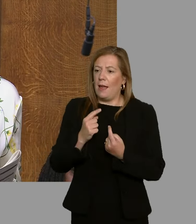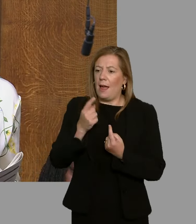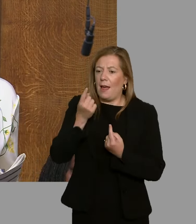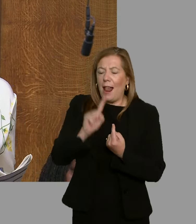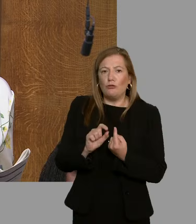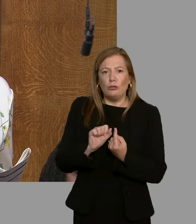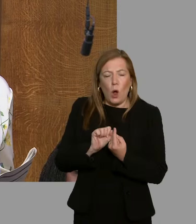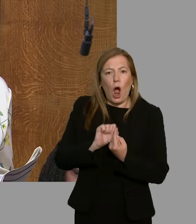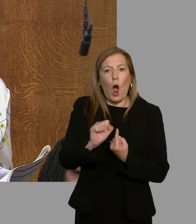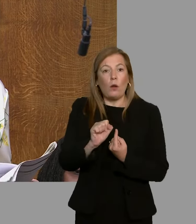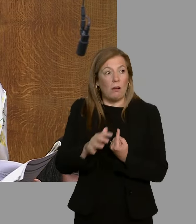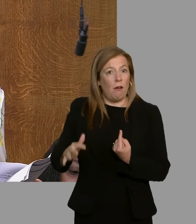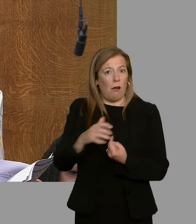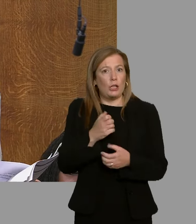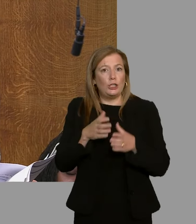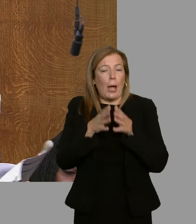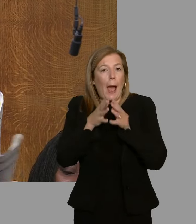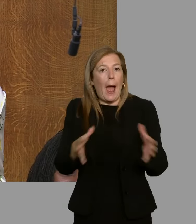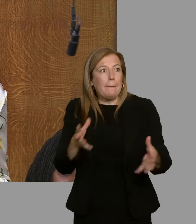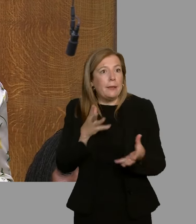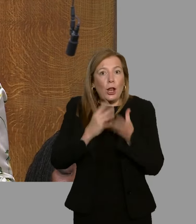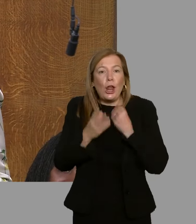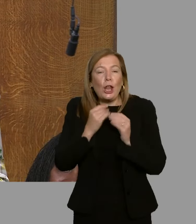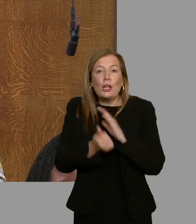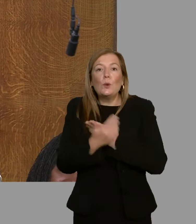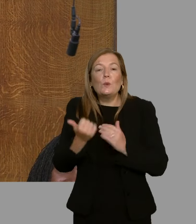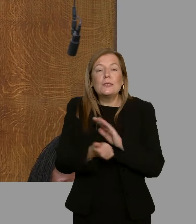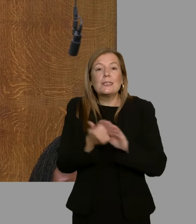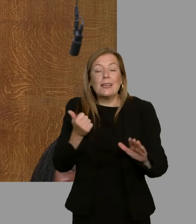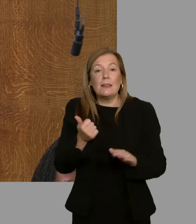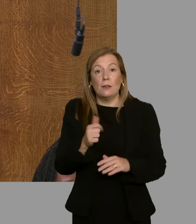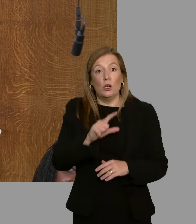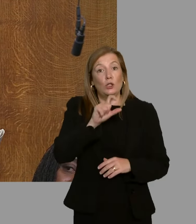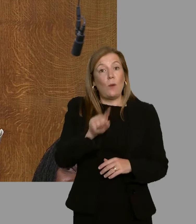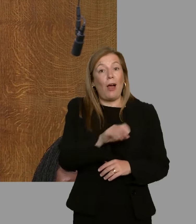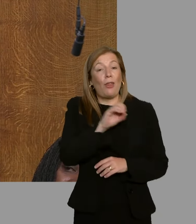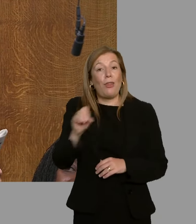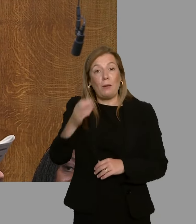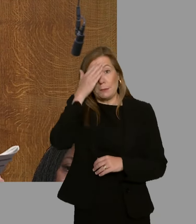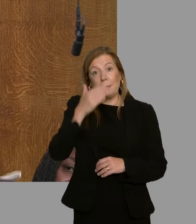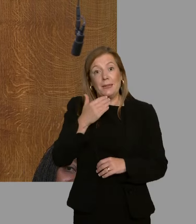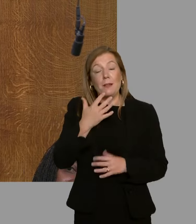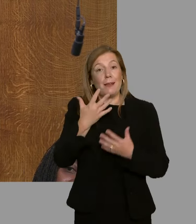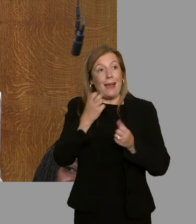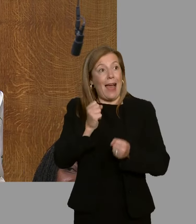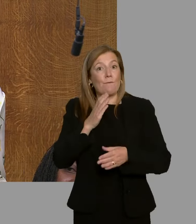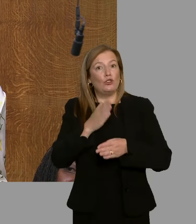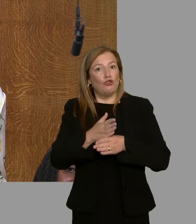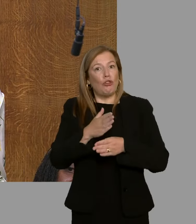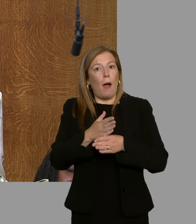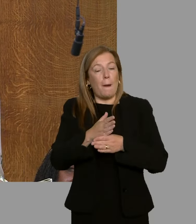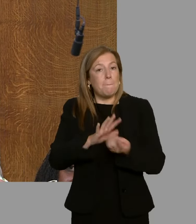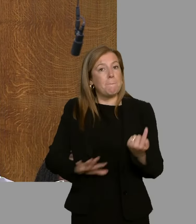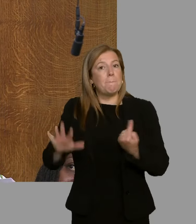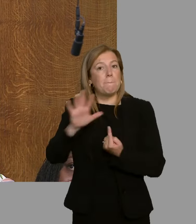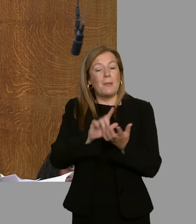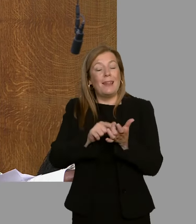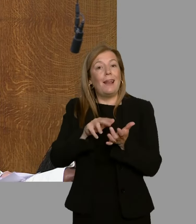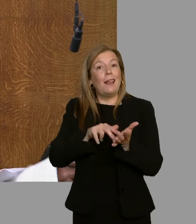12,000 people are employed in a clean energy job in Greater Lincolnshire. But these jobs are now